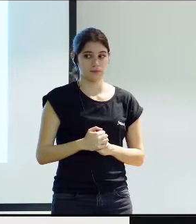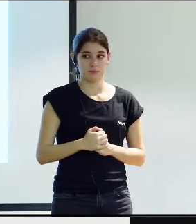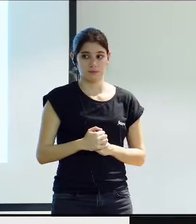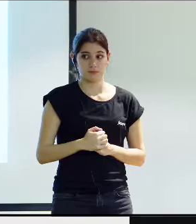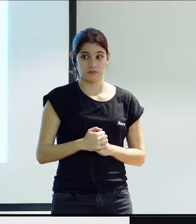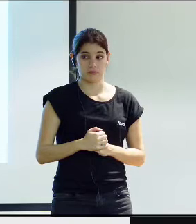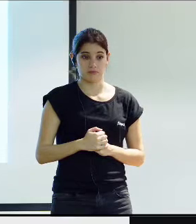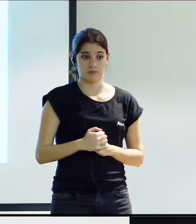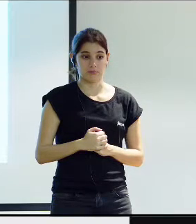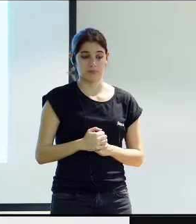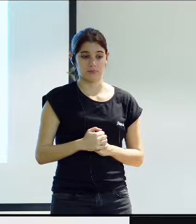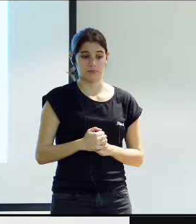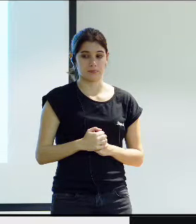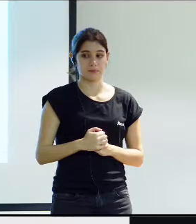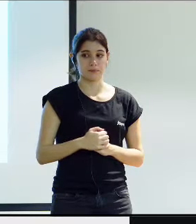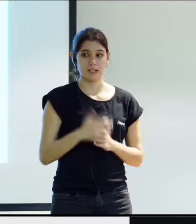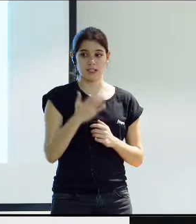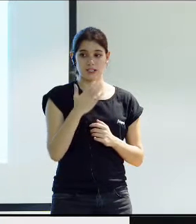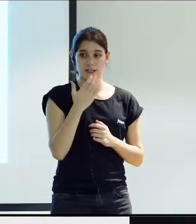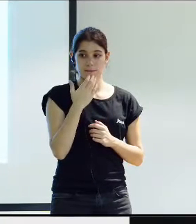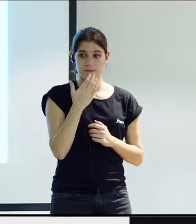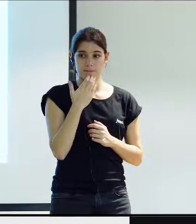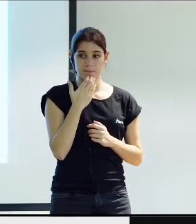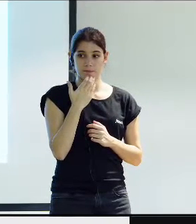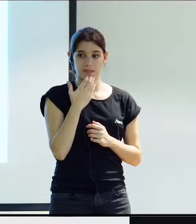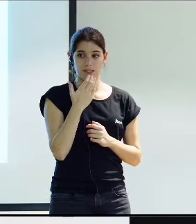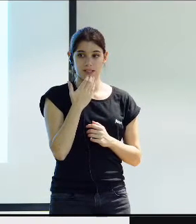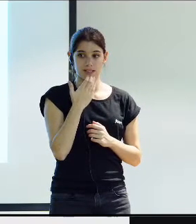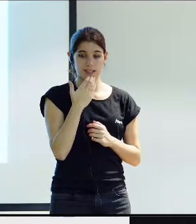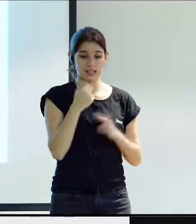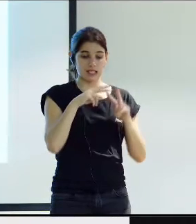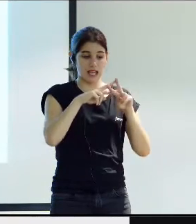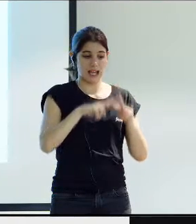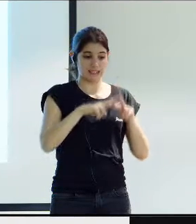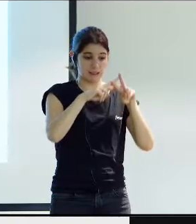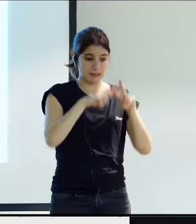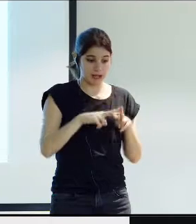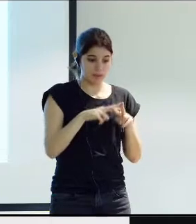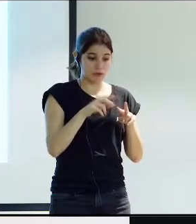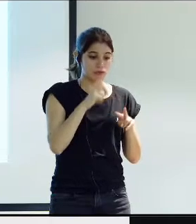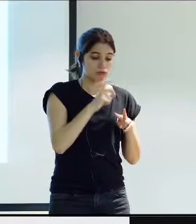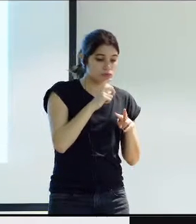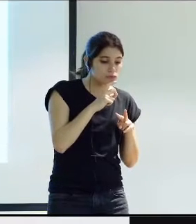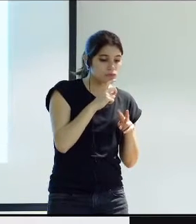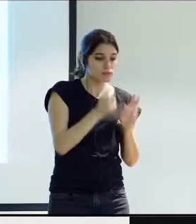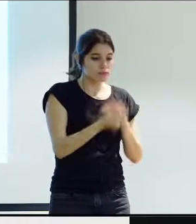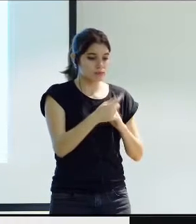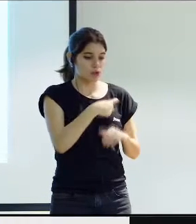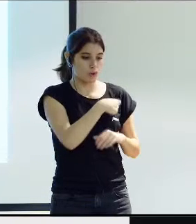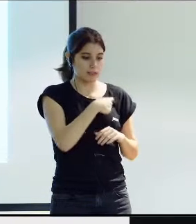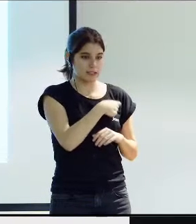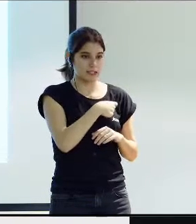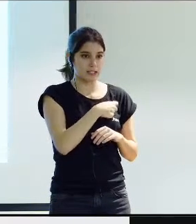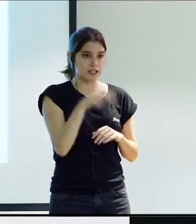jurisprudence of the committee, then everyone can go in and see what kind of questions, list of